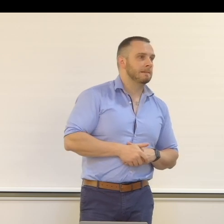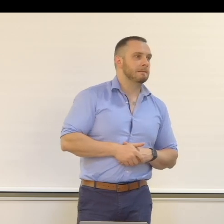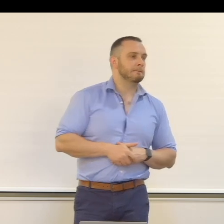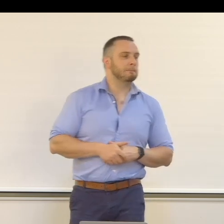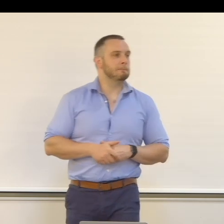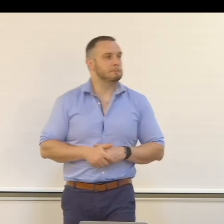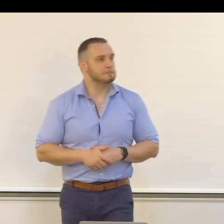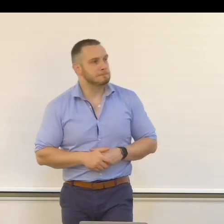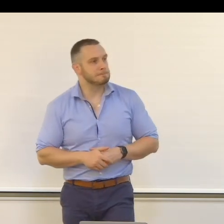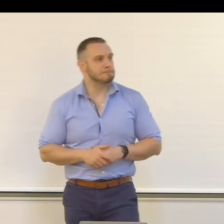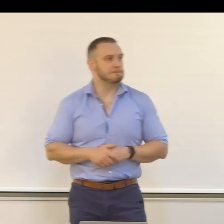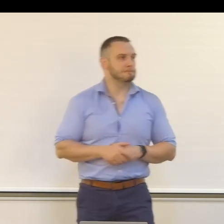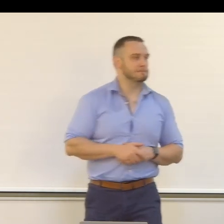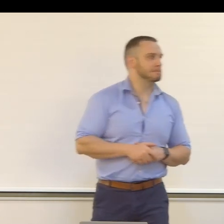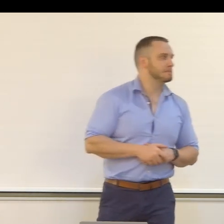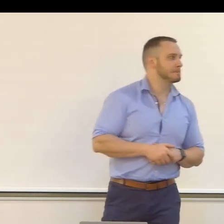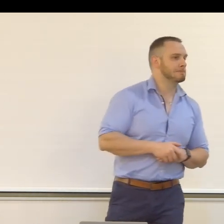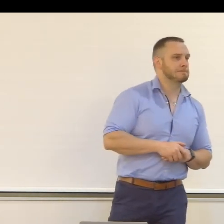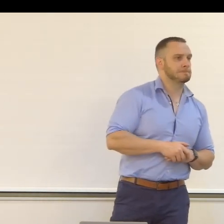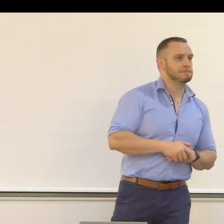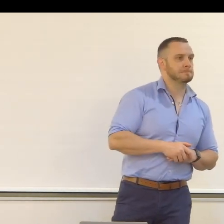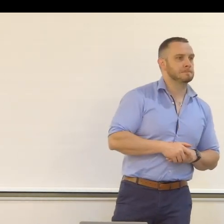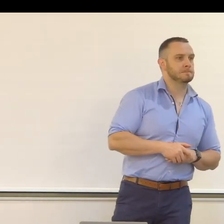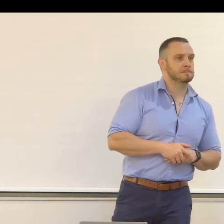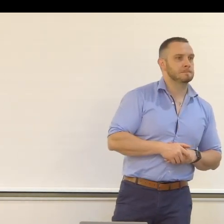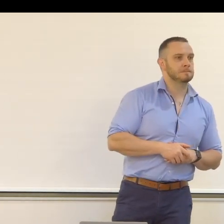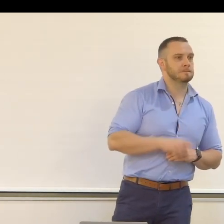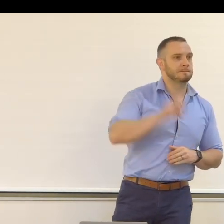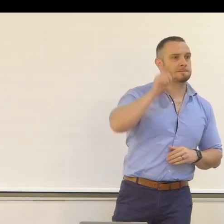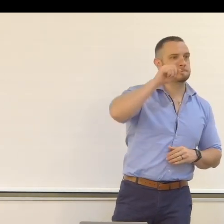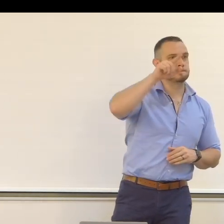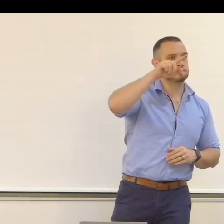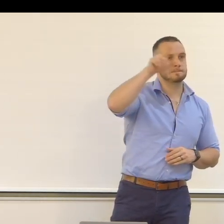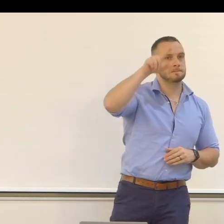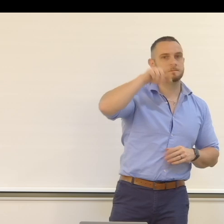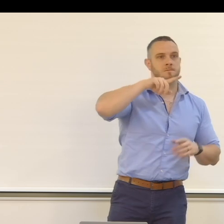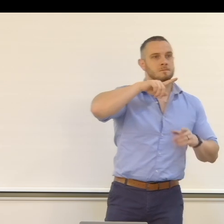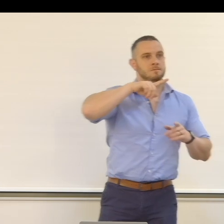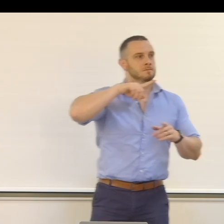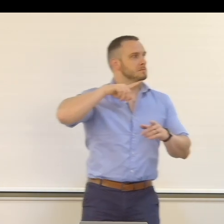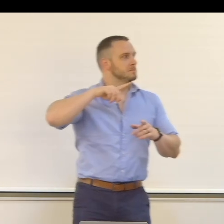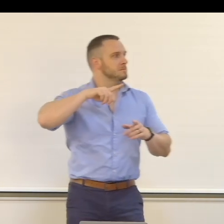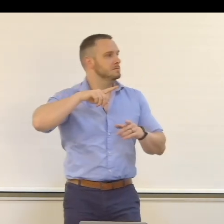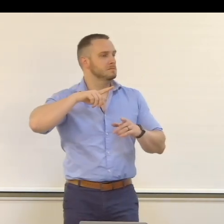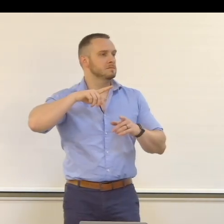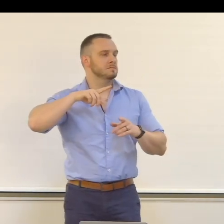got the mic here. I think there was a question before over there, but if there is enough time, I'm happy to answer